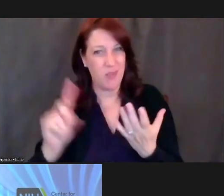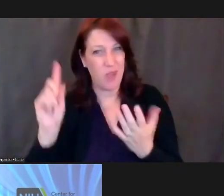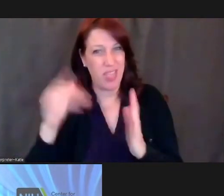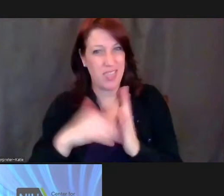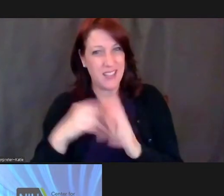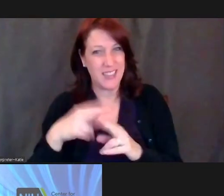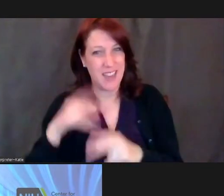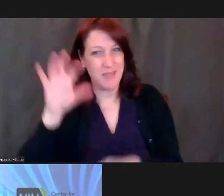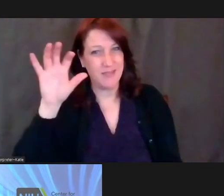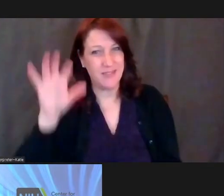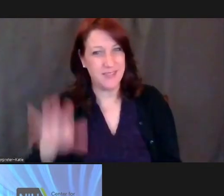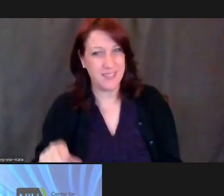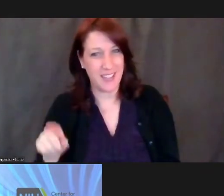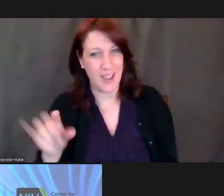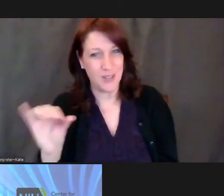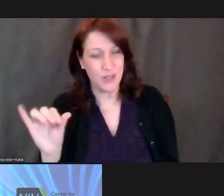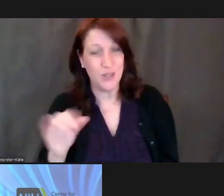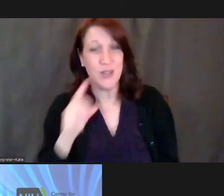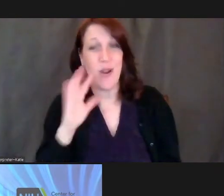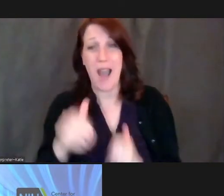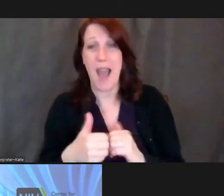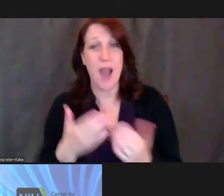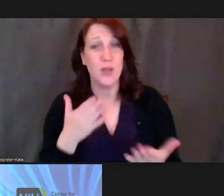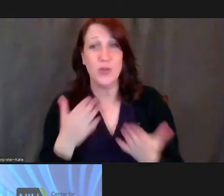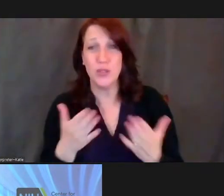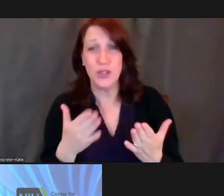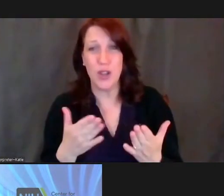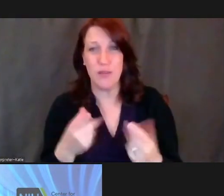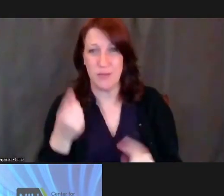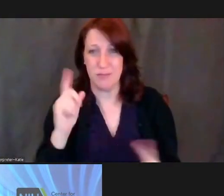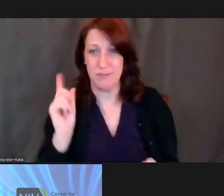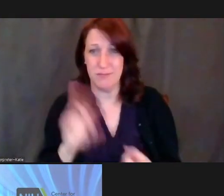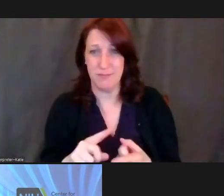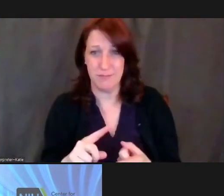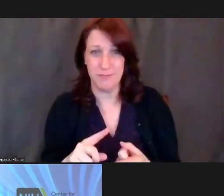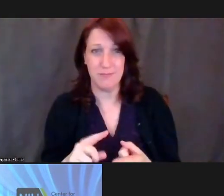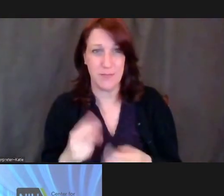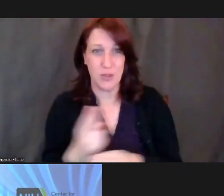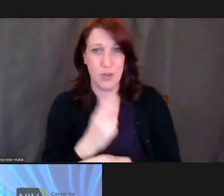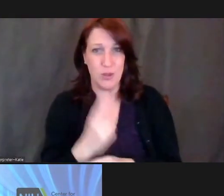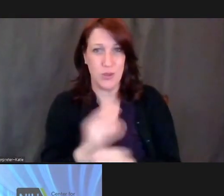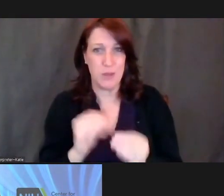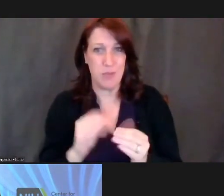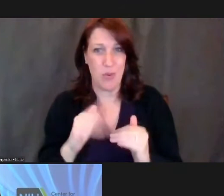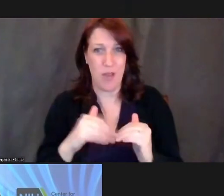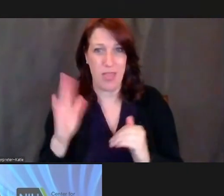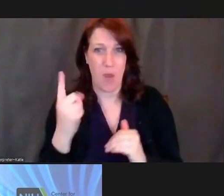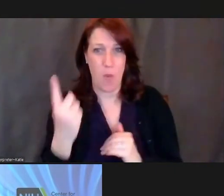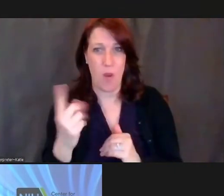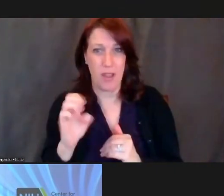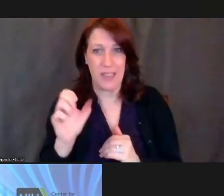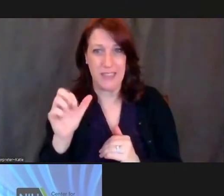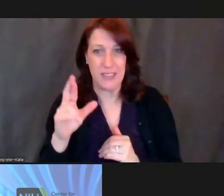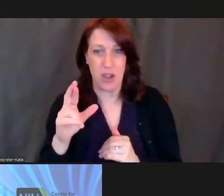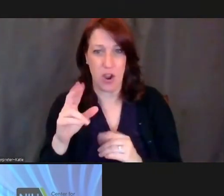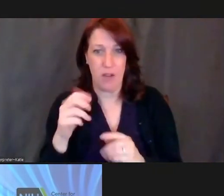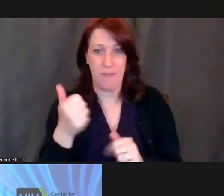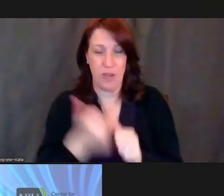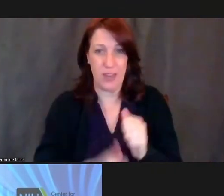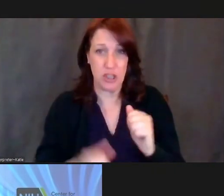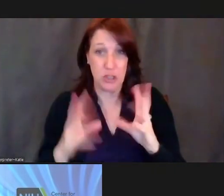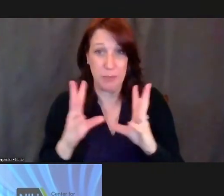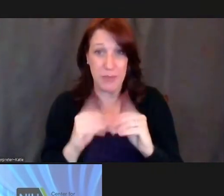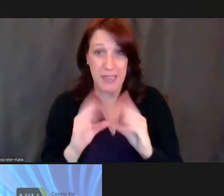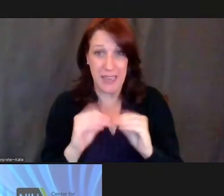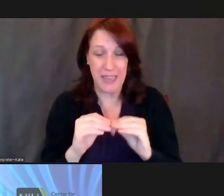the wait to serve has been significantly reduced by us, using more than one ECR per meeting. But it's